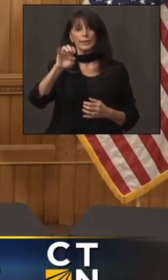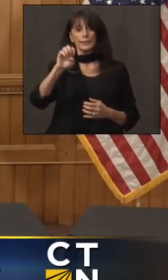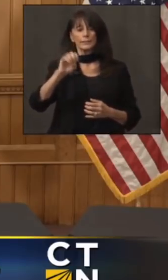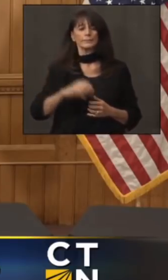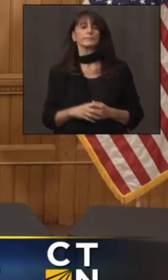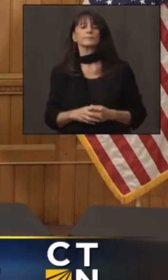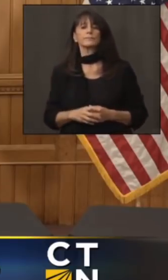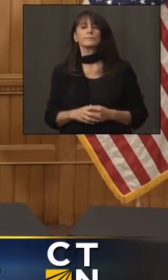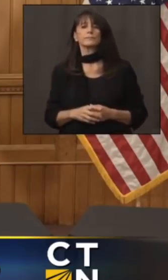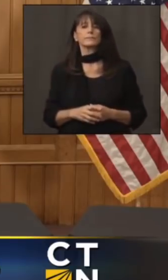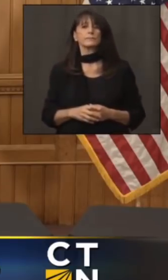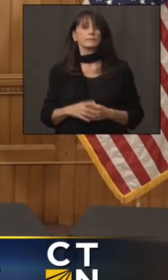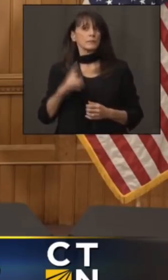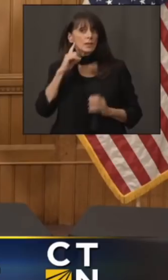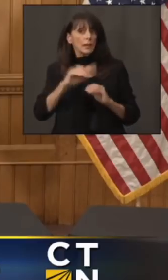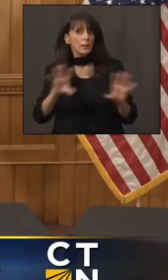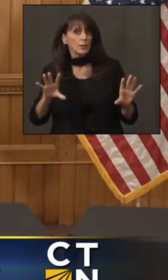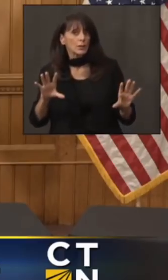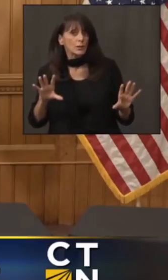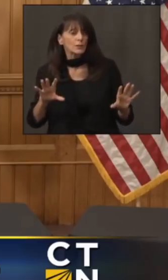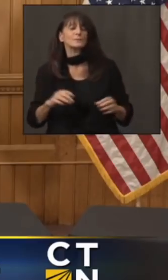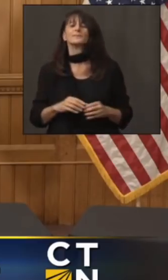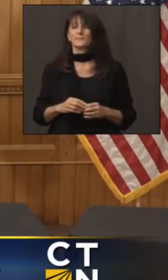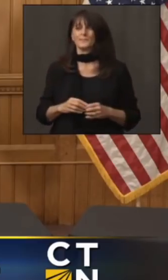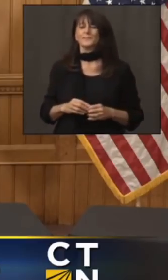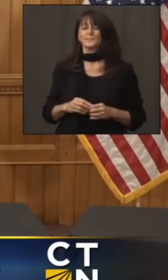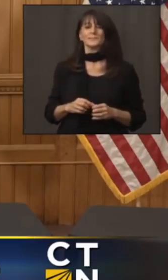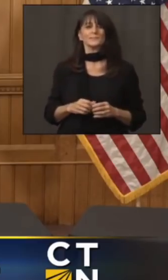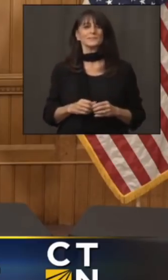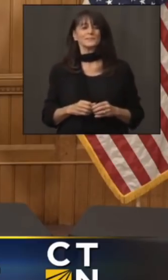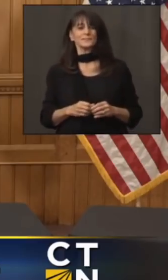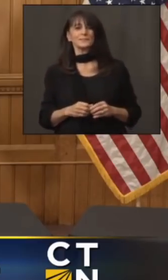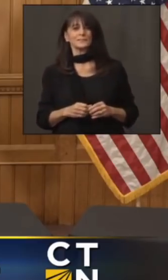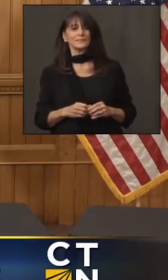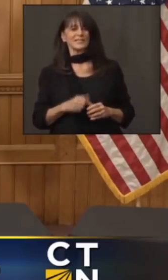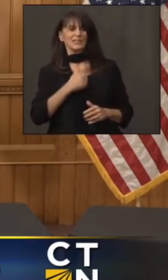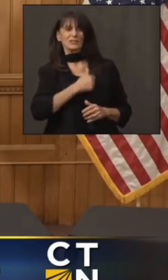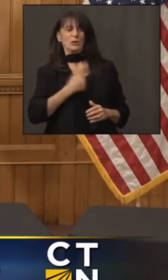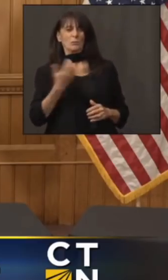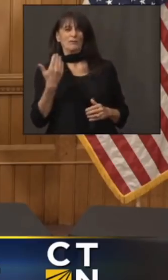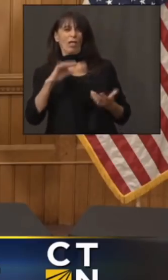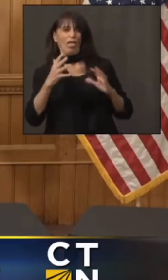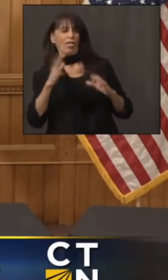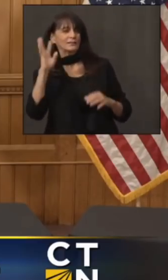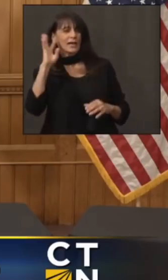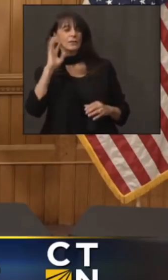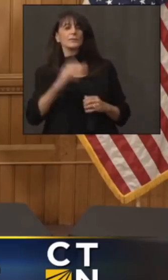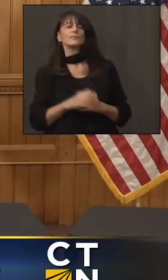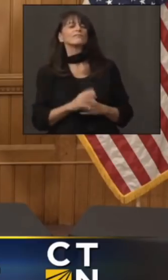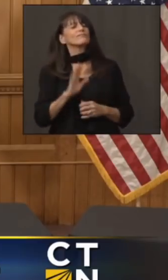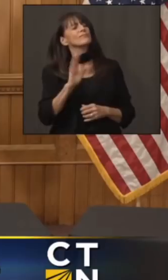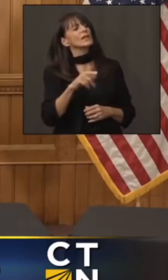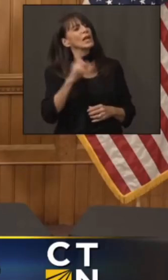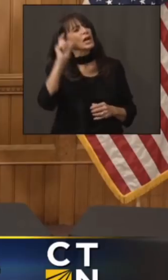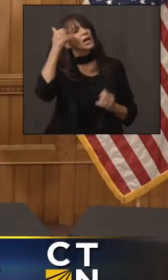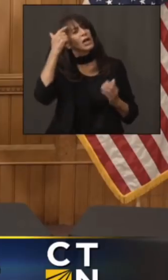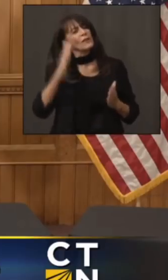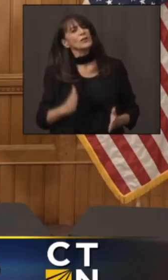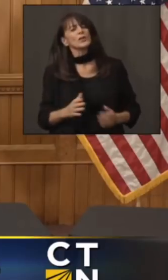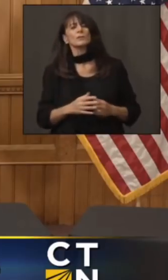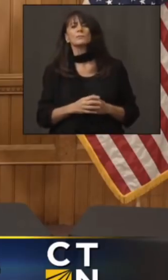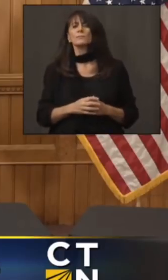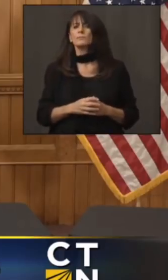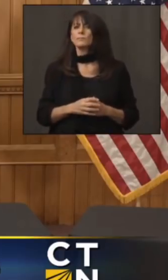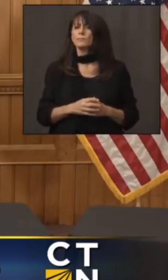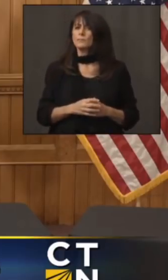Thanks, Max. Can you hear me now? Yes. Okay, awesome. Sorry about that. Governor, what is the status? How are